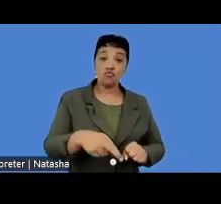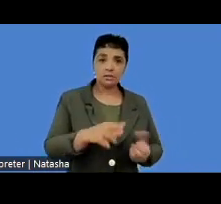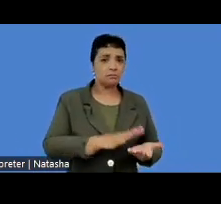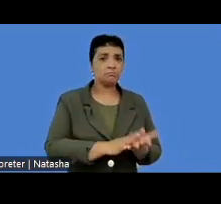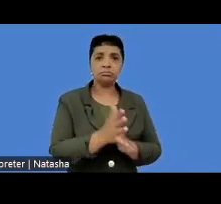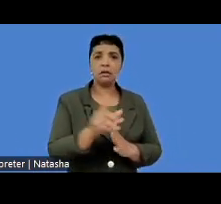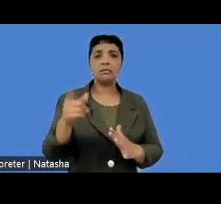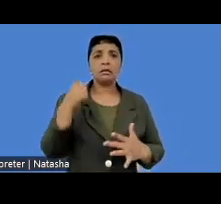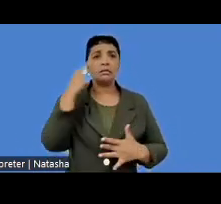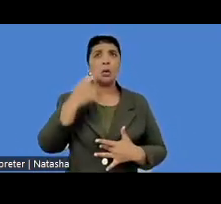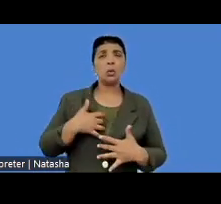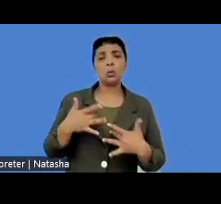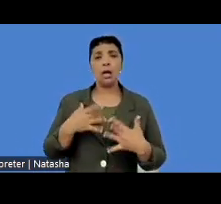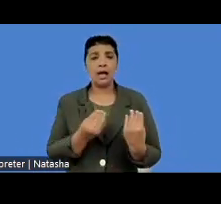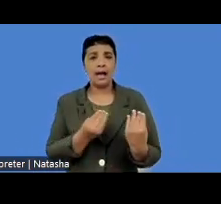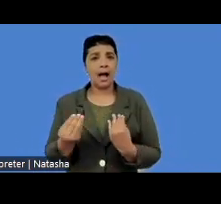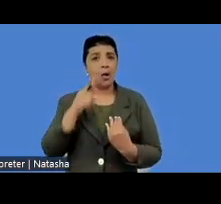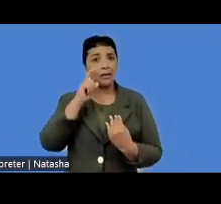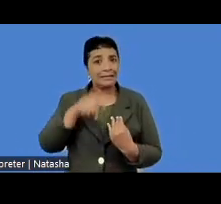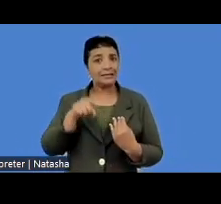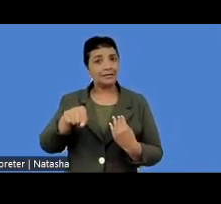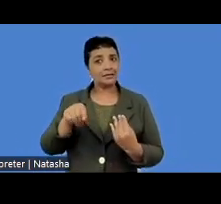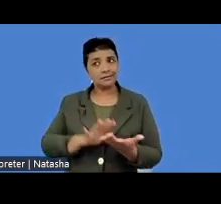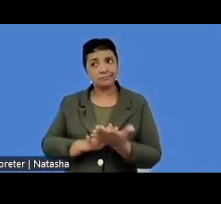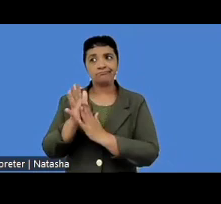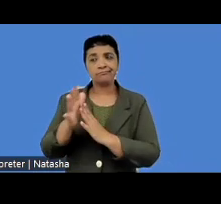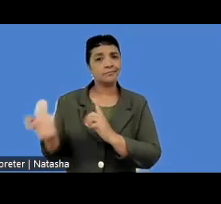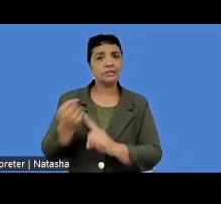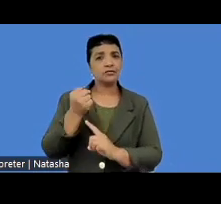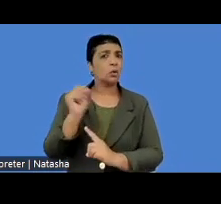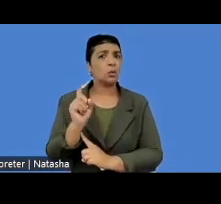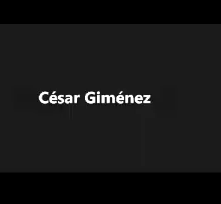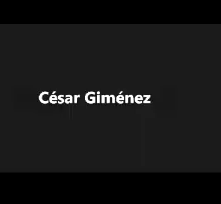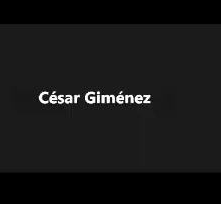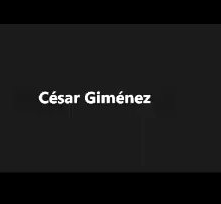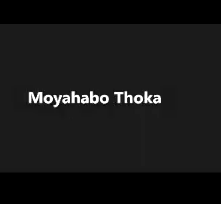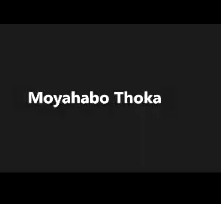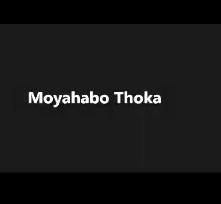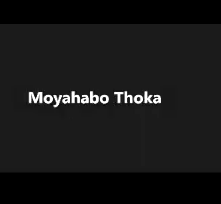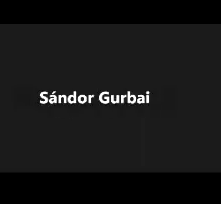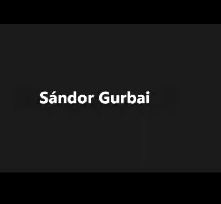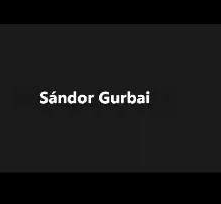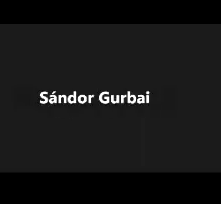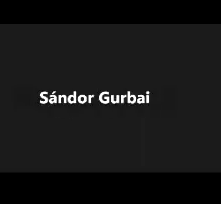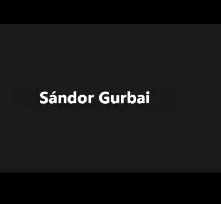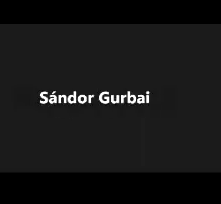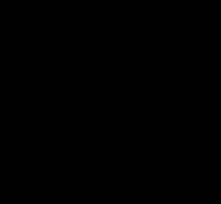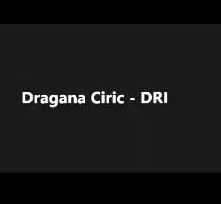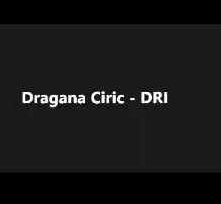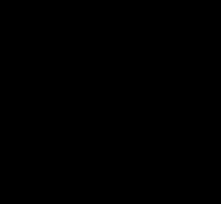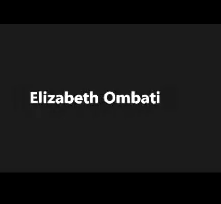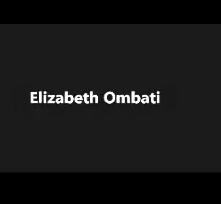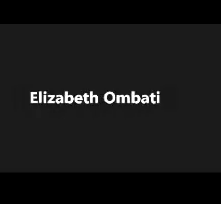about means to achieve this goal. And we documented one case of the woman from